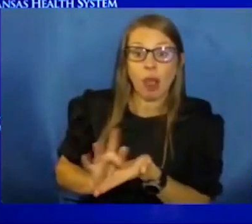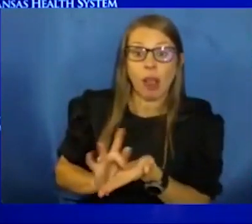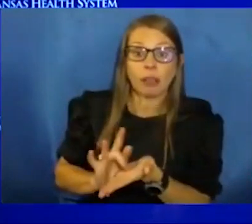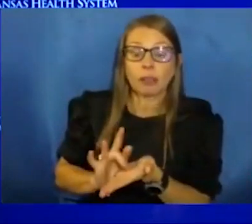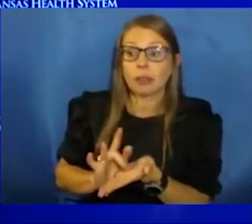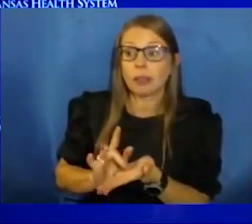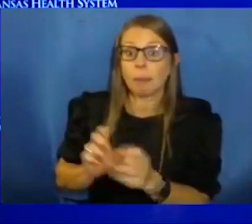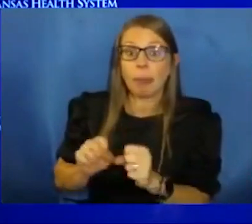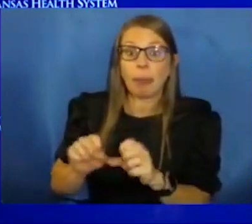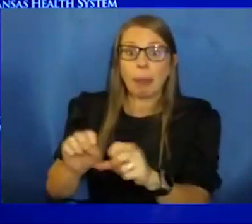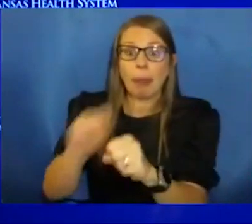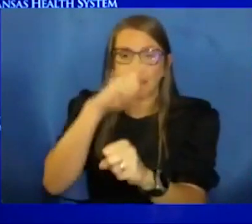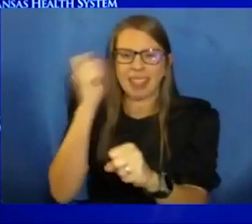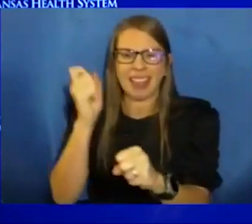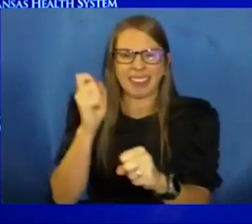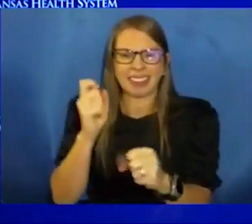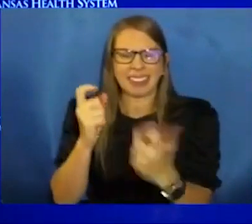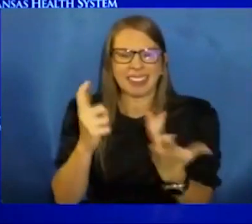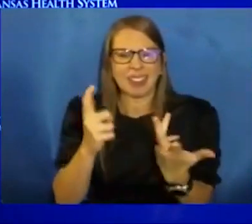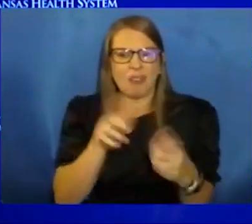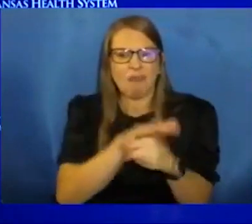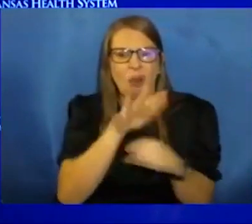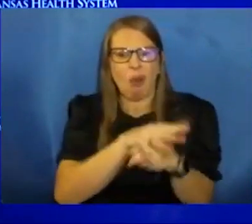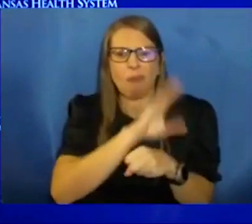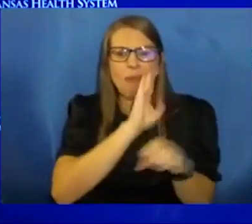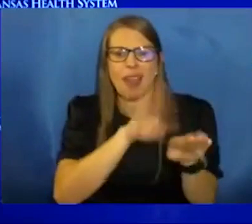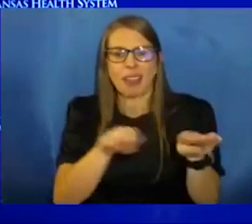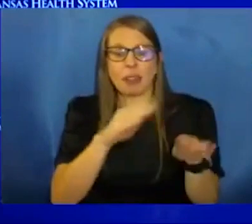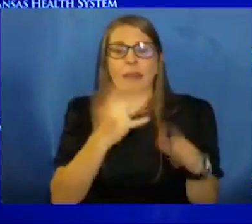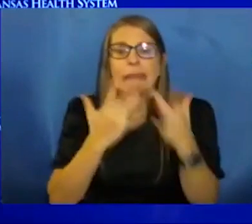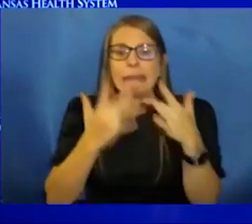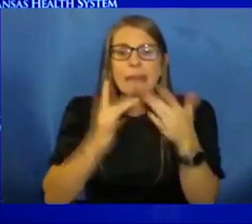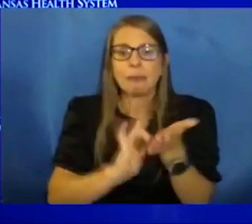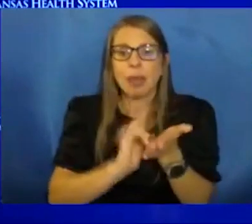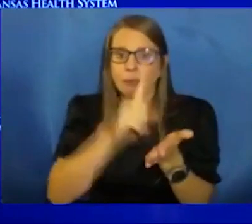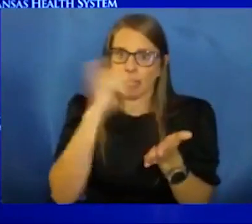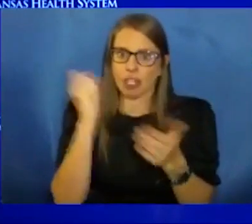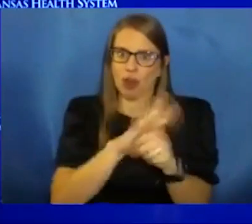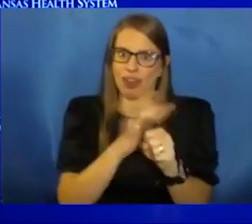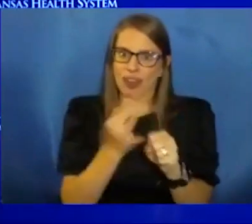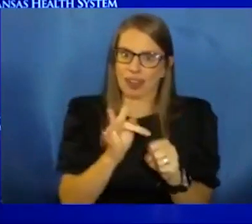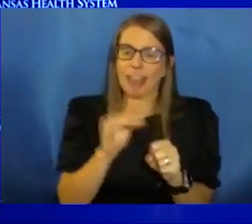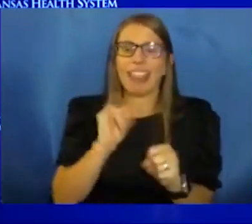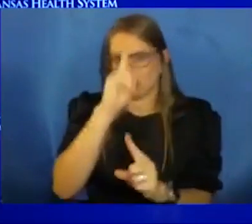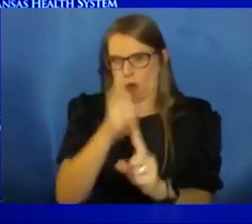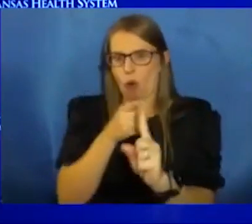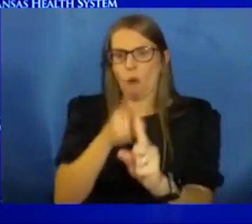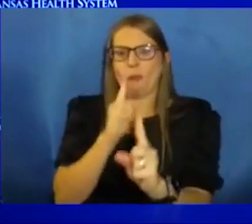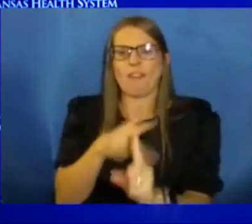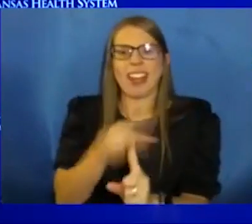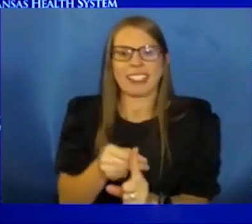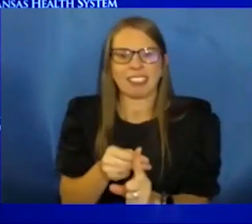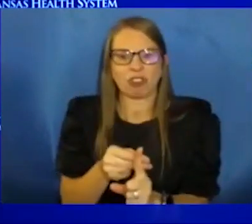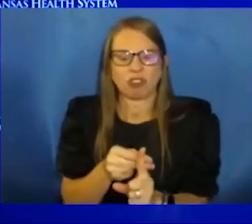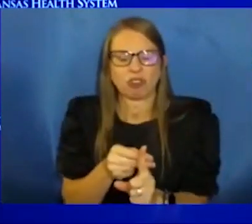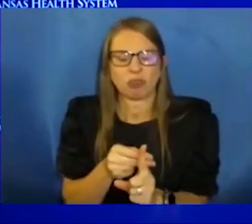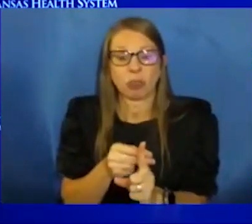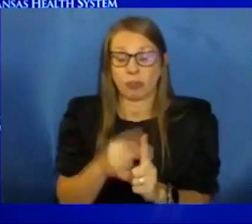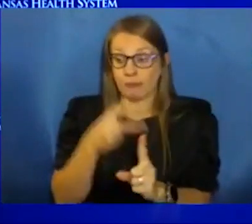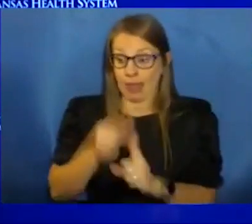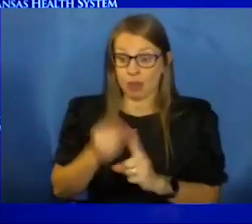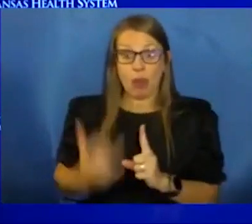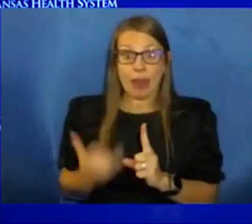COVID-19 disease, but especially that disease that sends you to the hospital, that keeps you in the hospital for 10 or 14 days, that puts you in